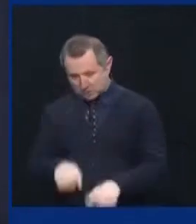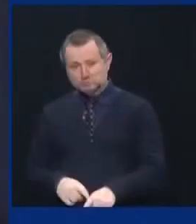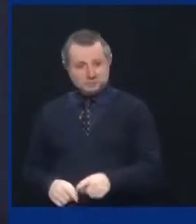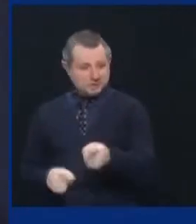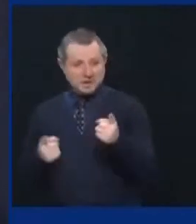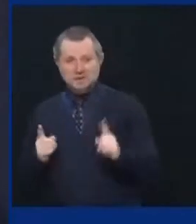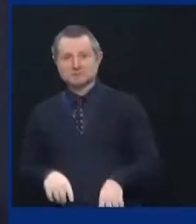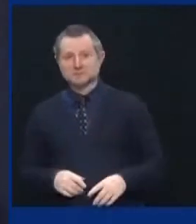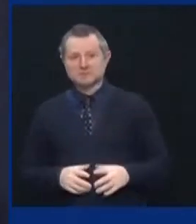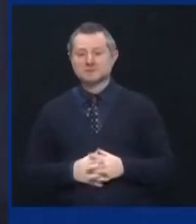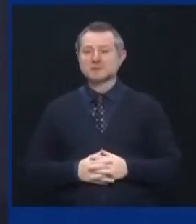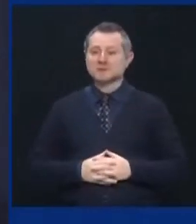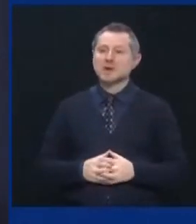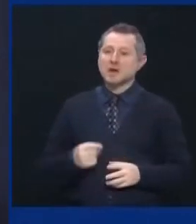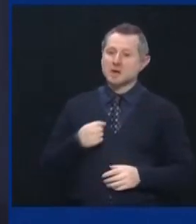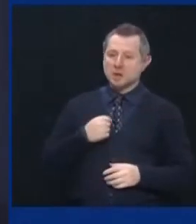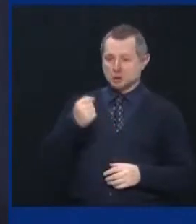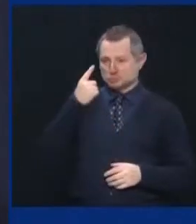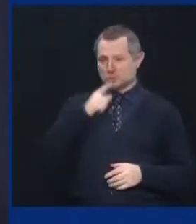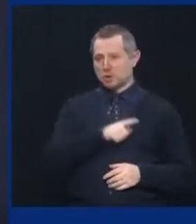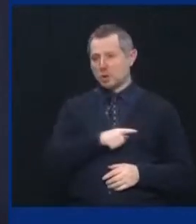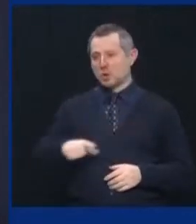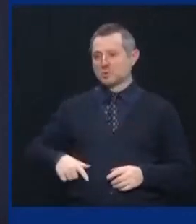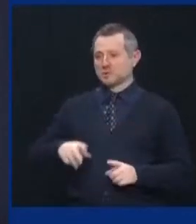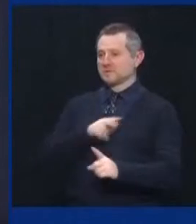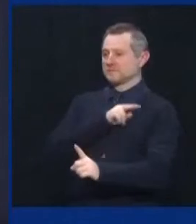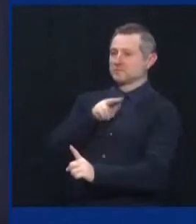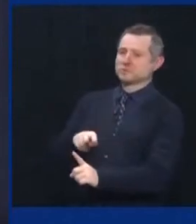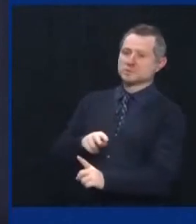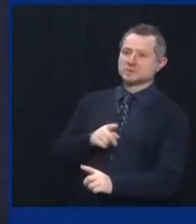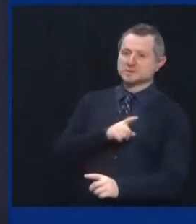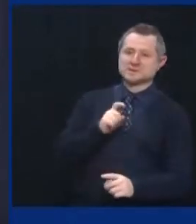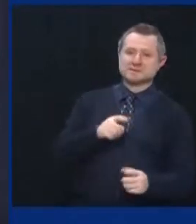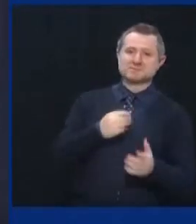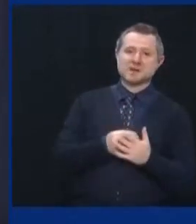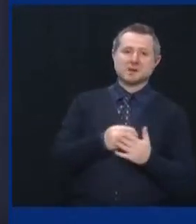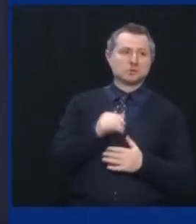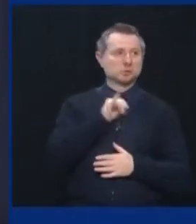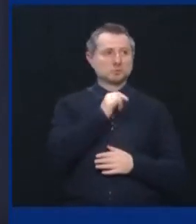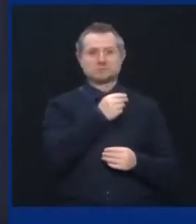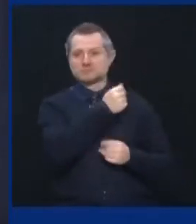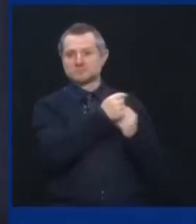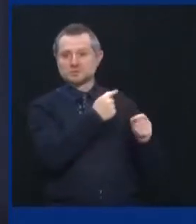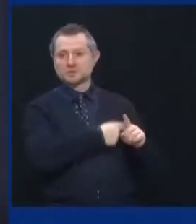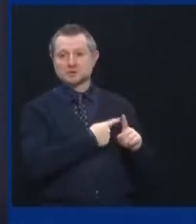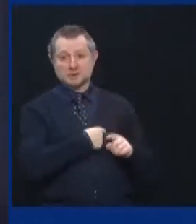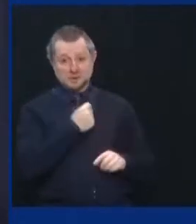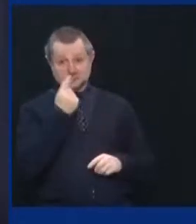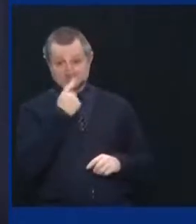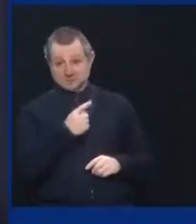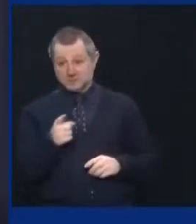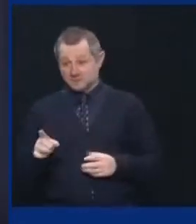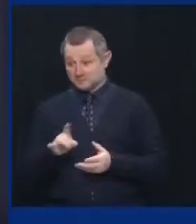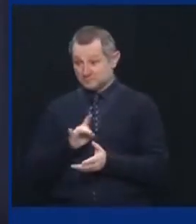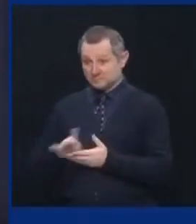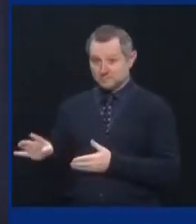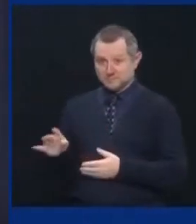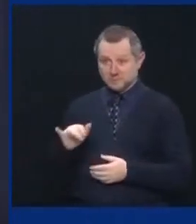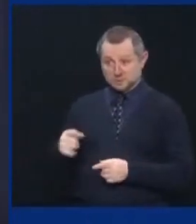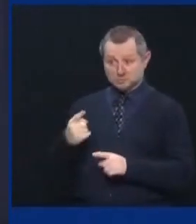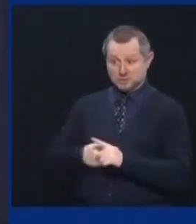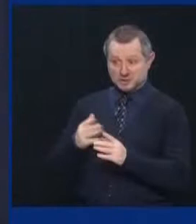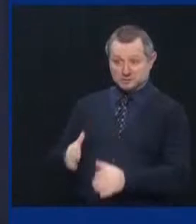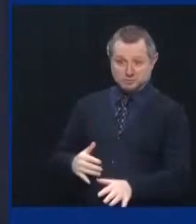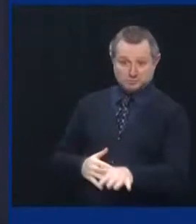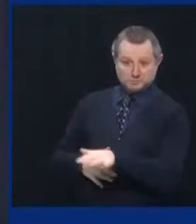the landlord's point that they want rent. What I say to the landlords is, you kick out this tenant Who do you think